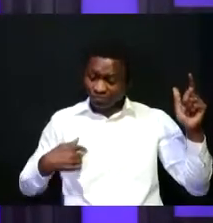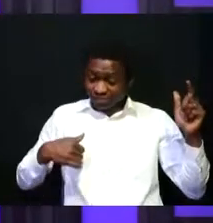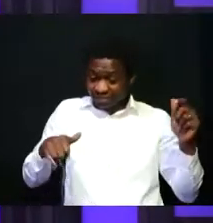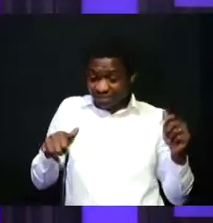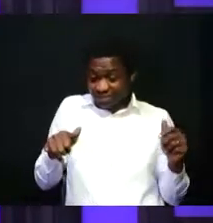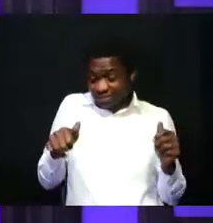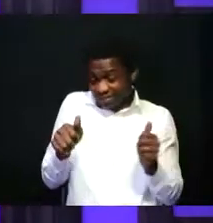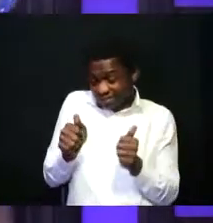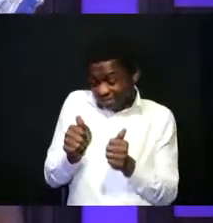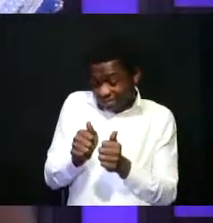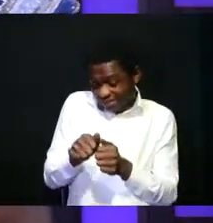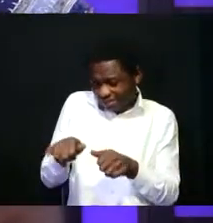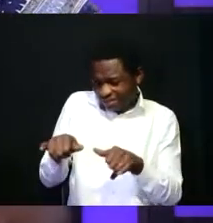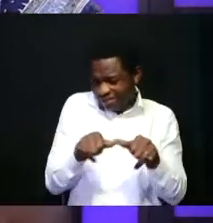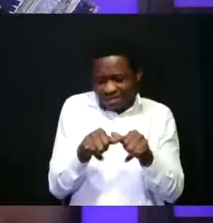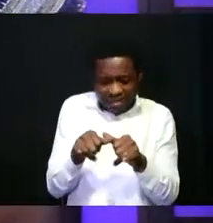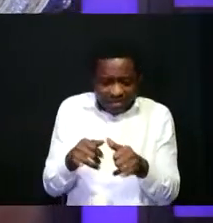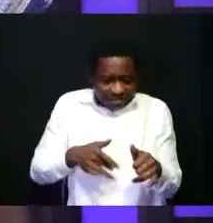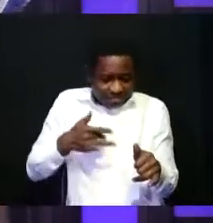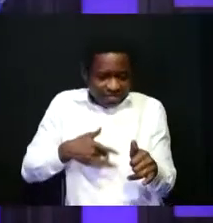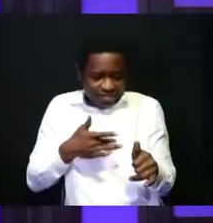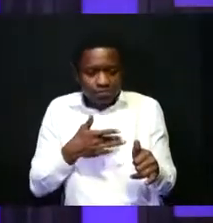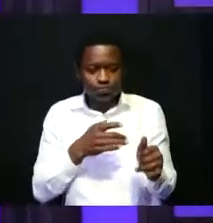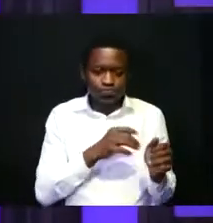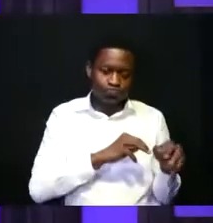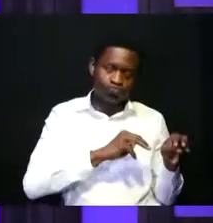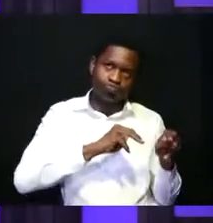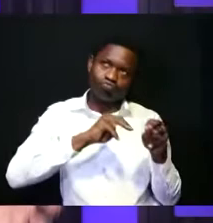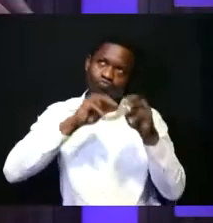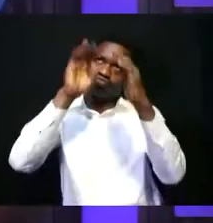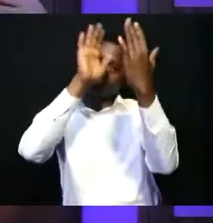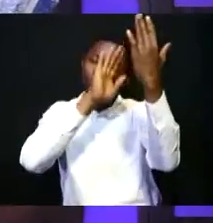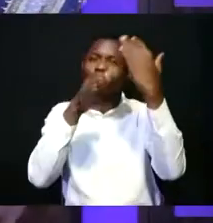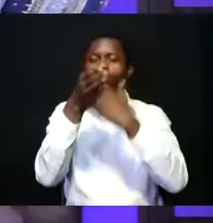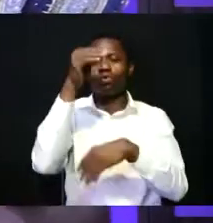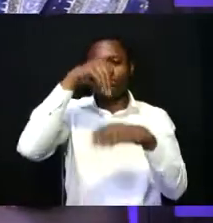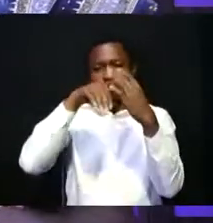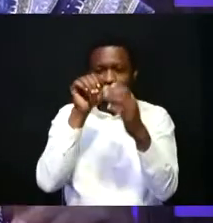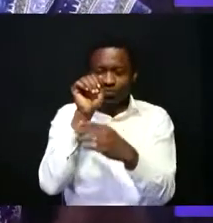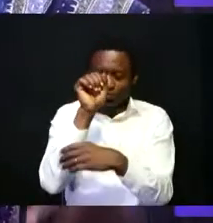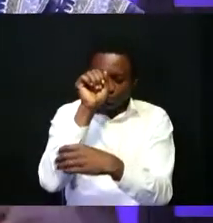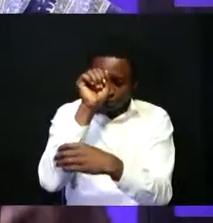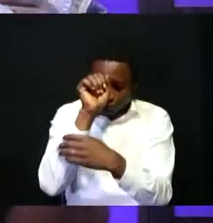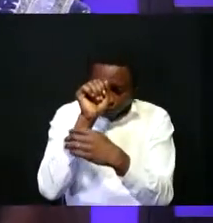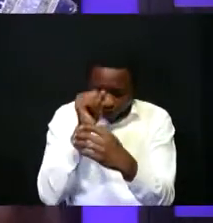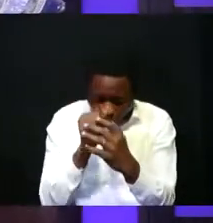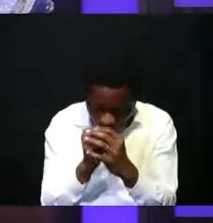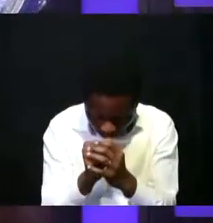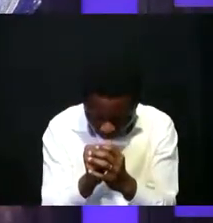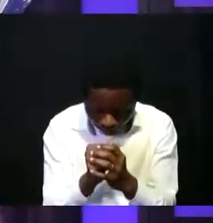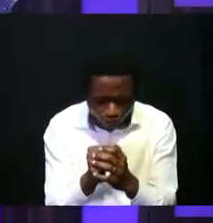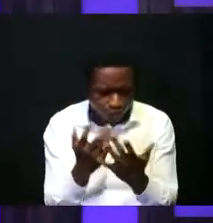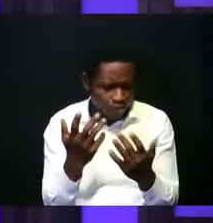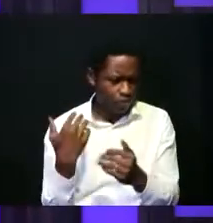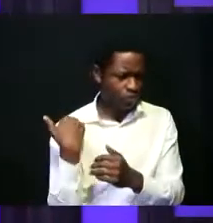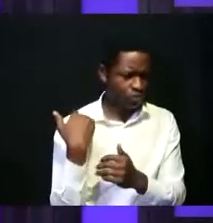enthusiasm we are going before the Lord in worship this evening, we want to remind ourselves of the nature of the God that we know